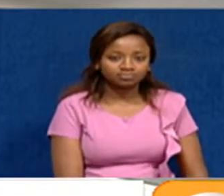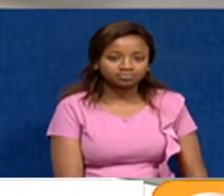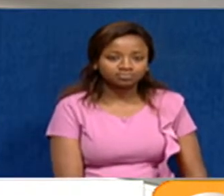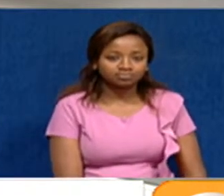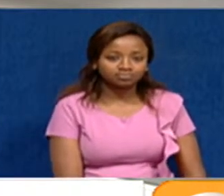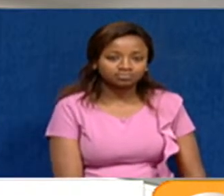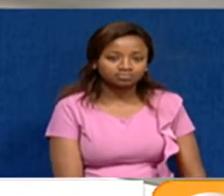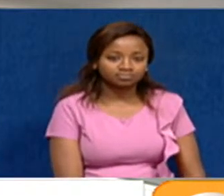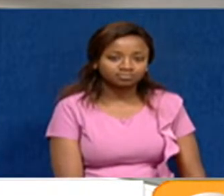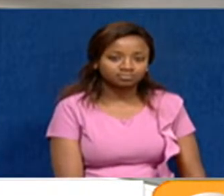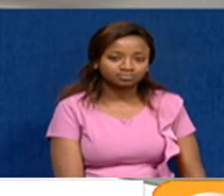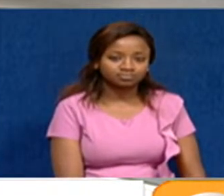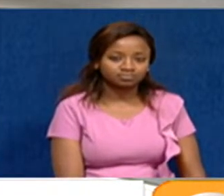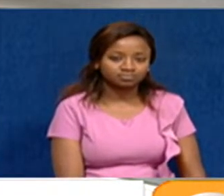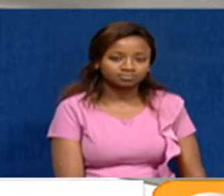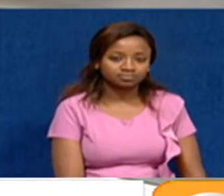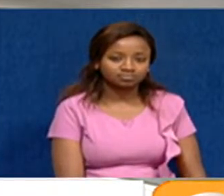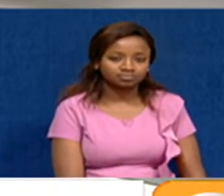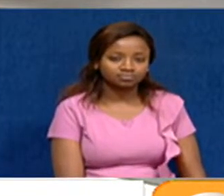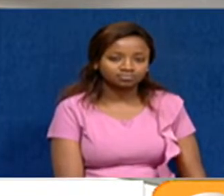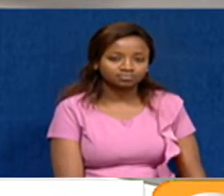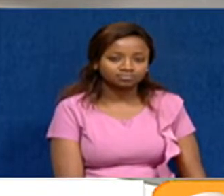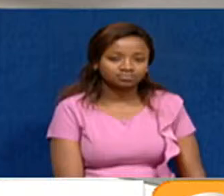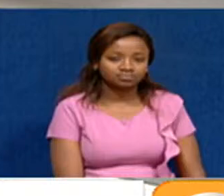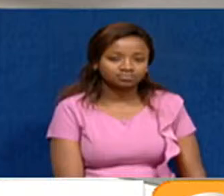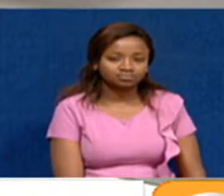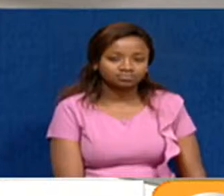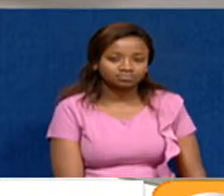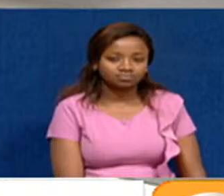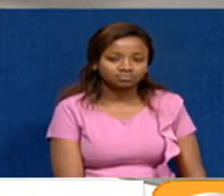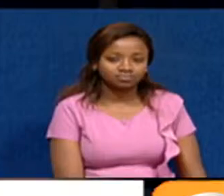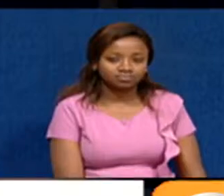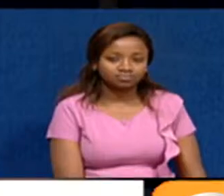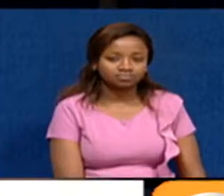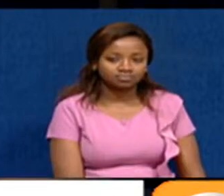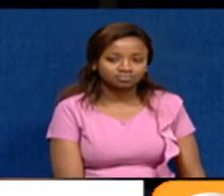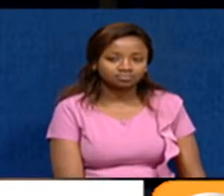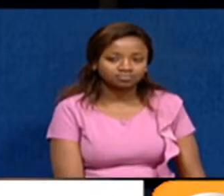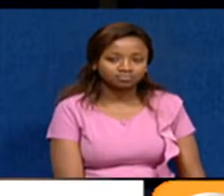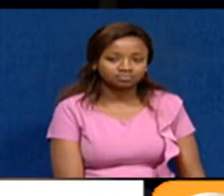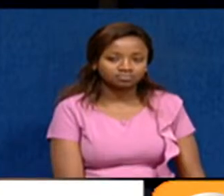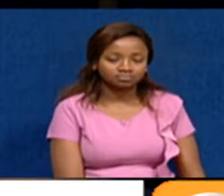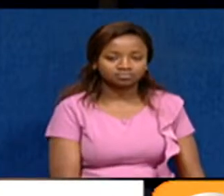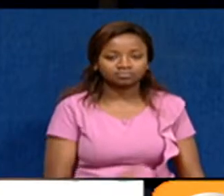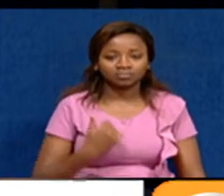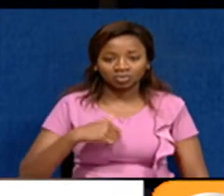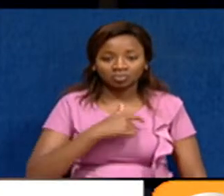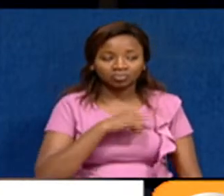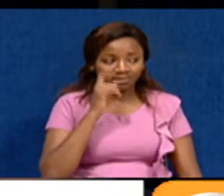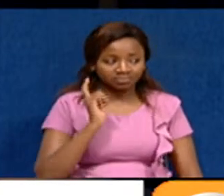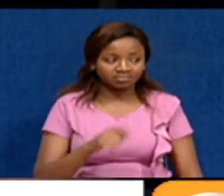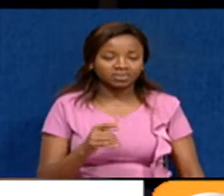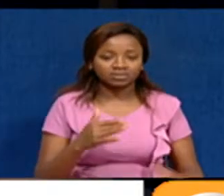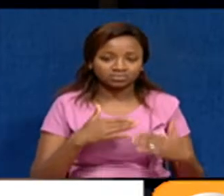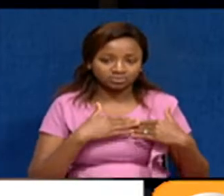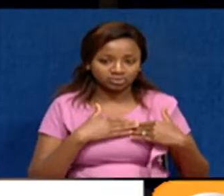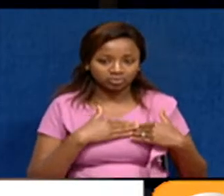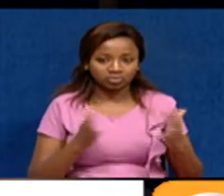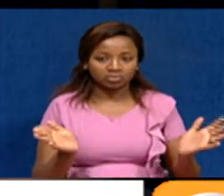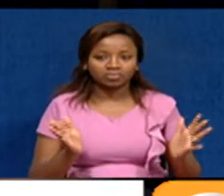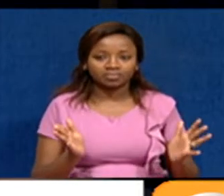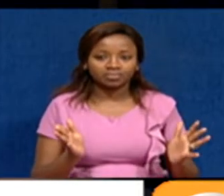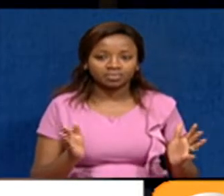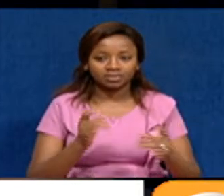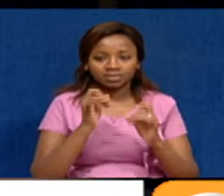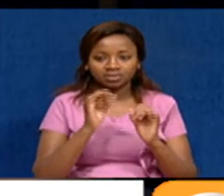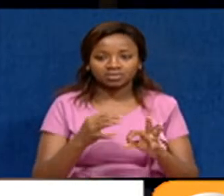Maura, we must be honest with Kenyans if we want to get out of